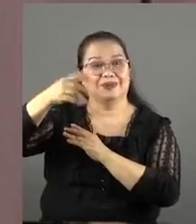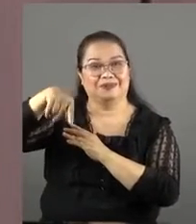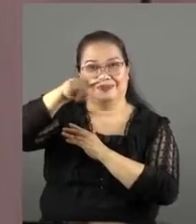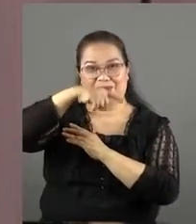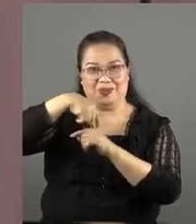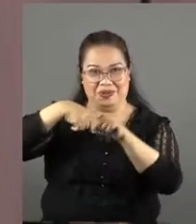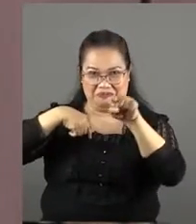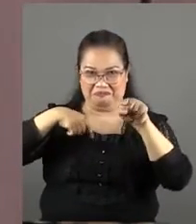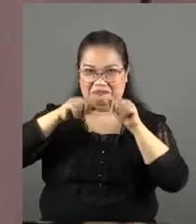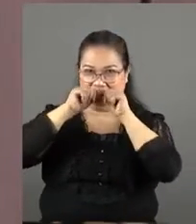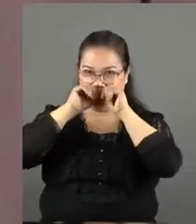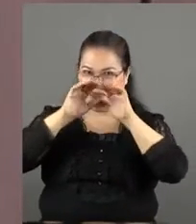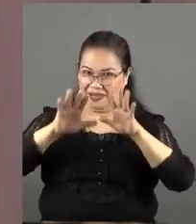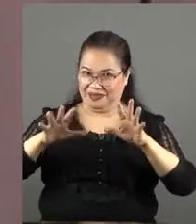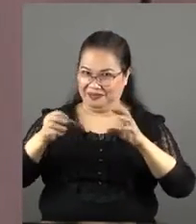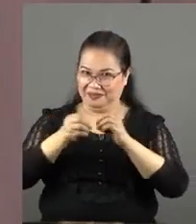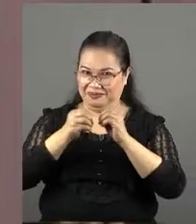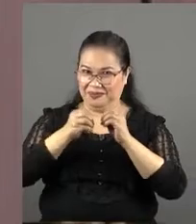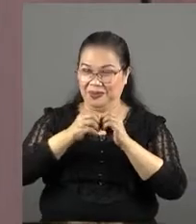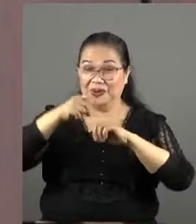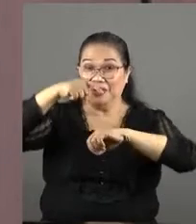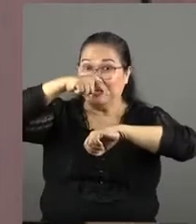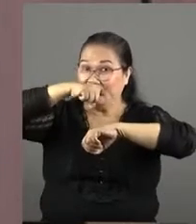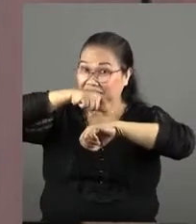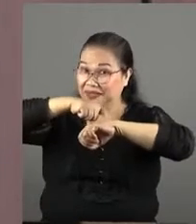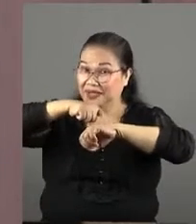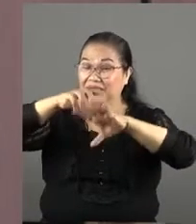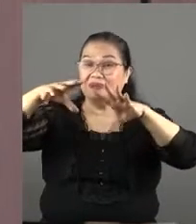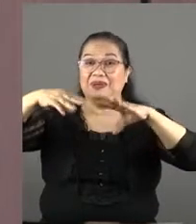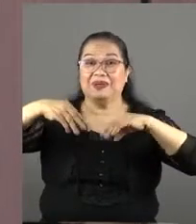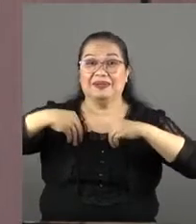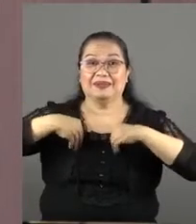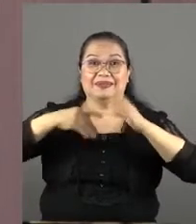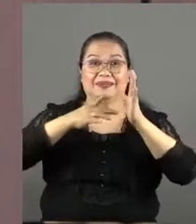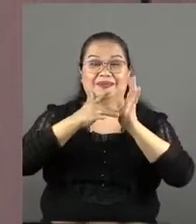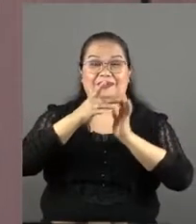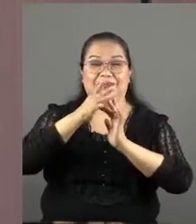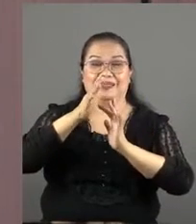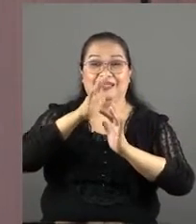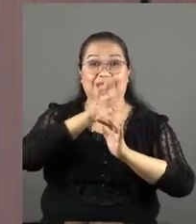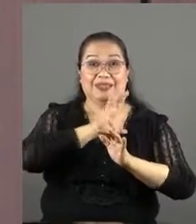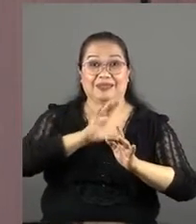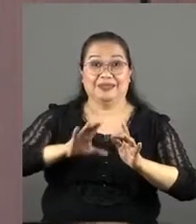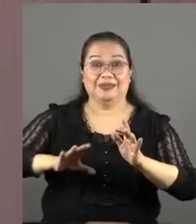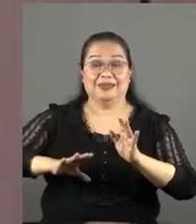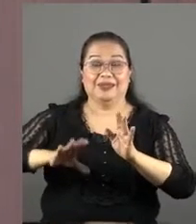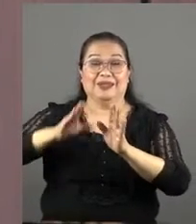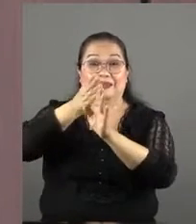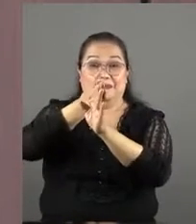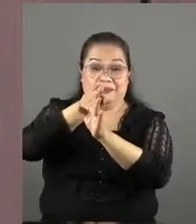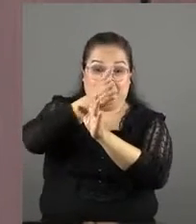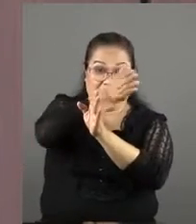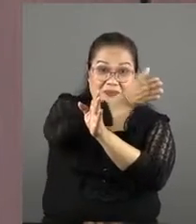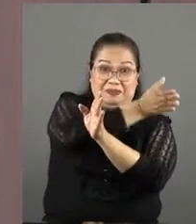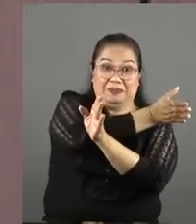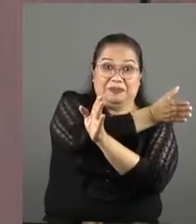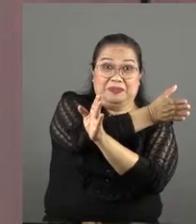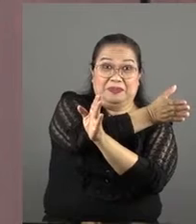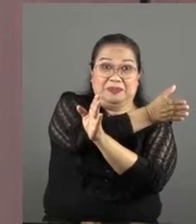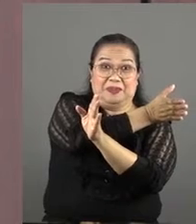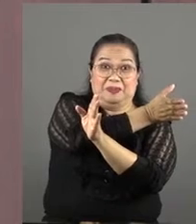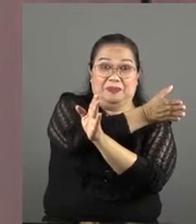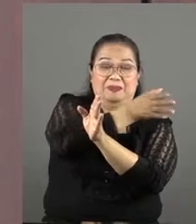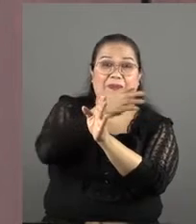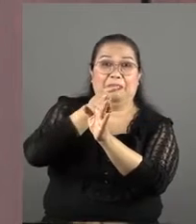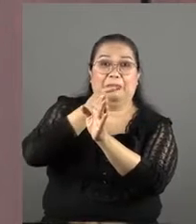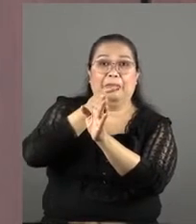blessed. The moment you receive Christ, because we're looking backward to a historical event,